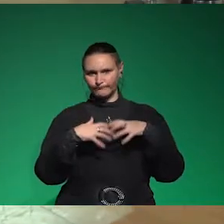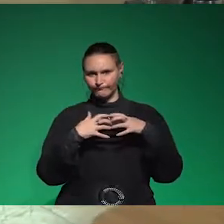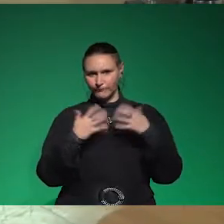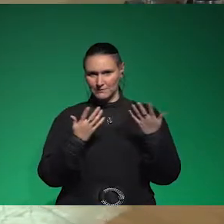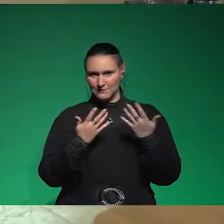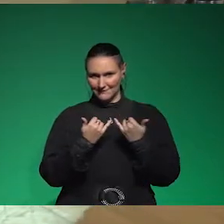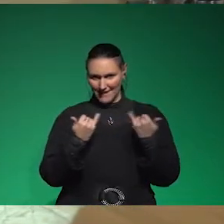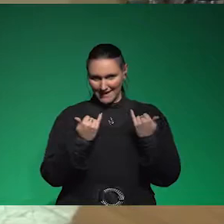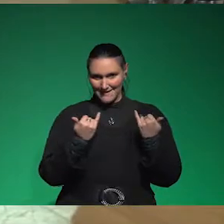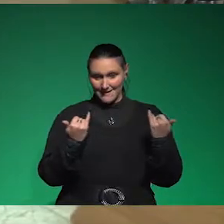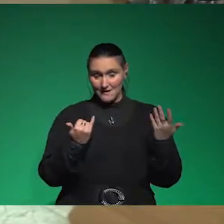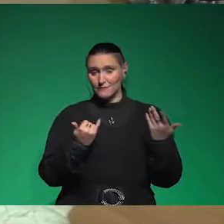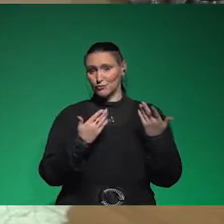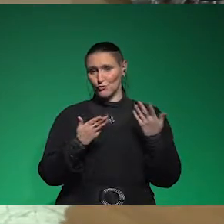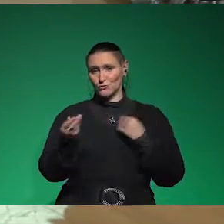2022, maybe